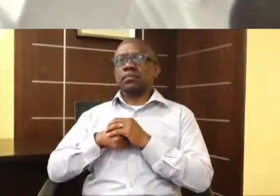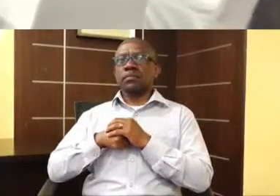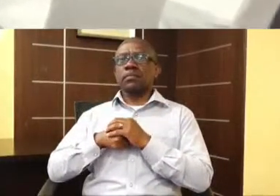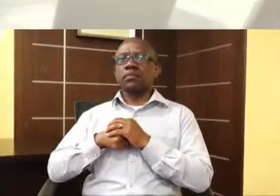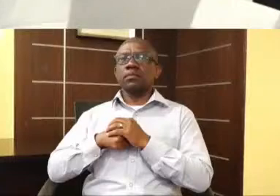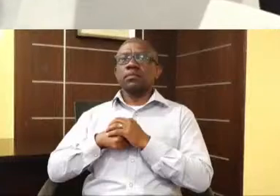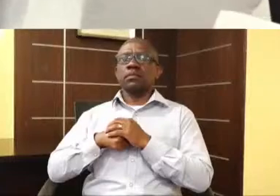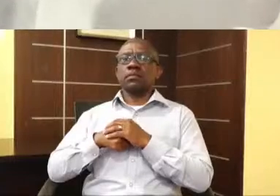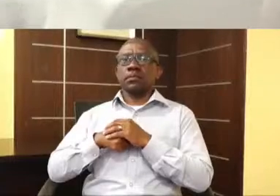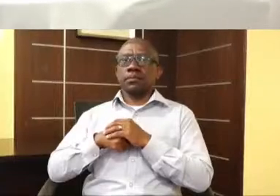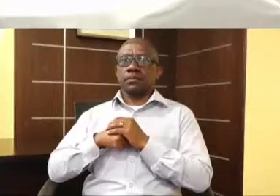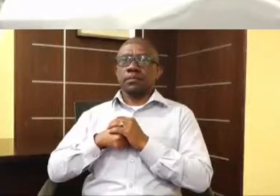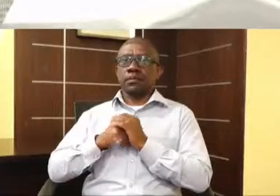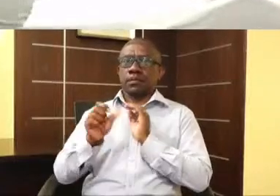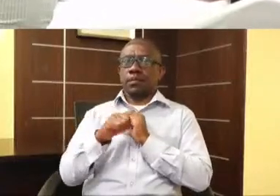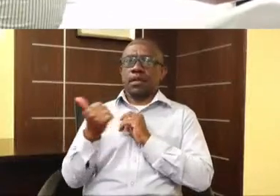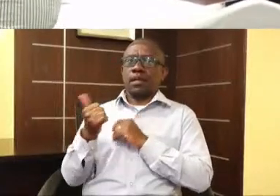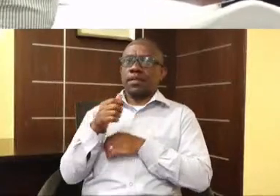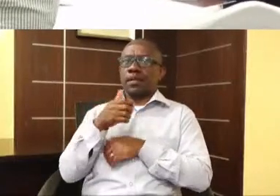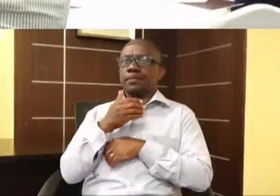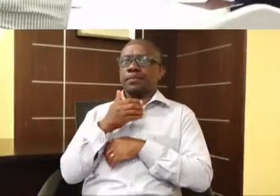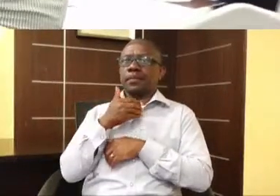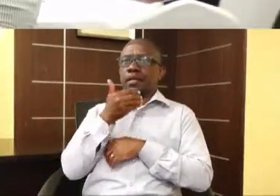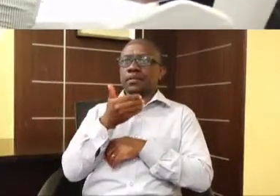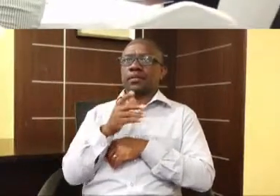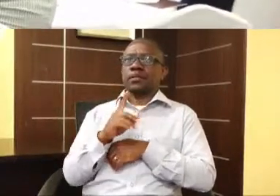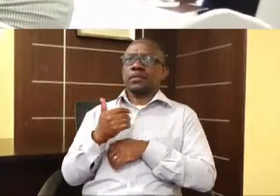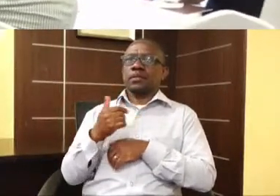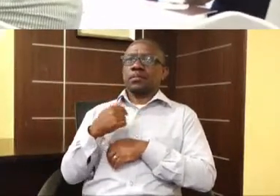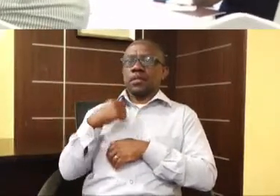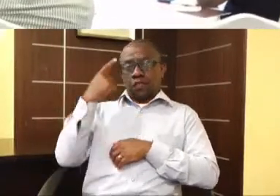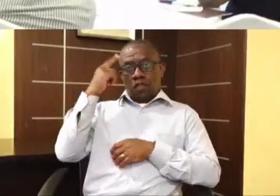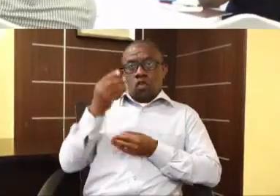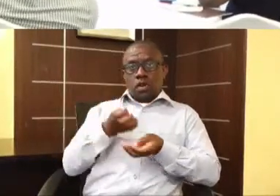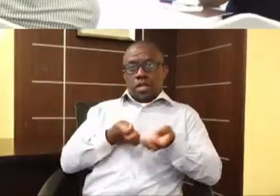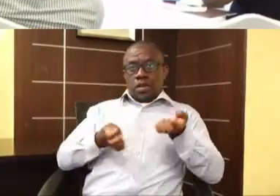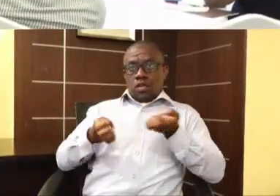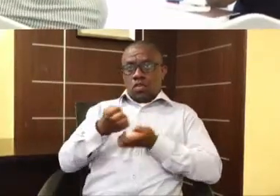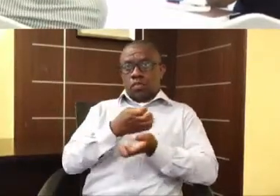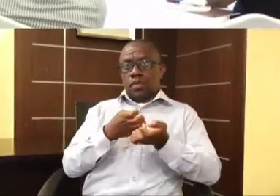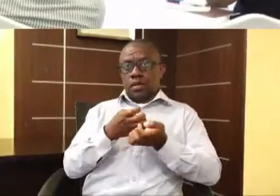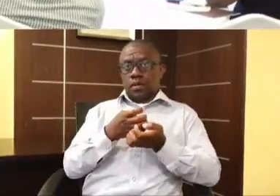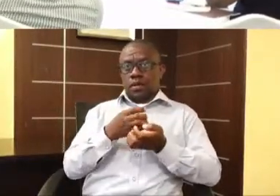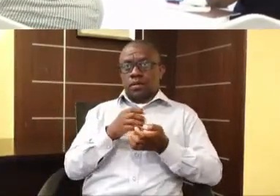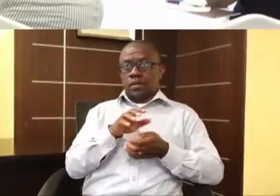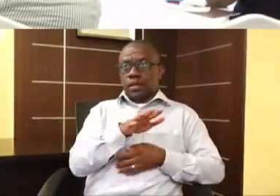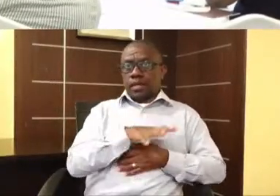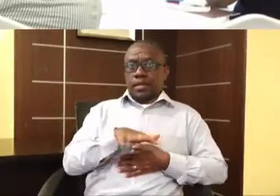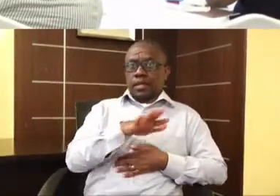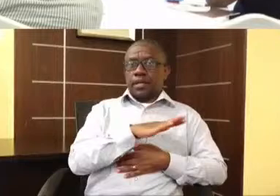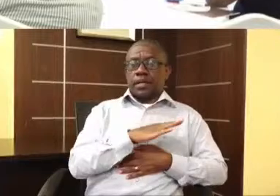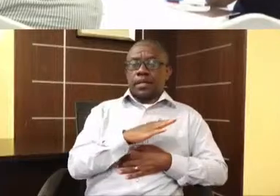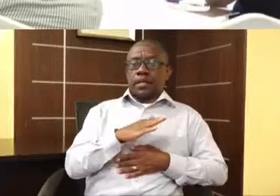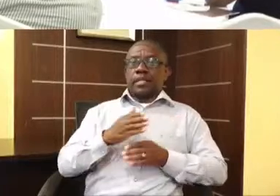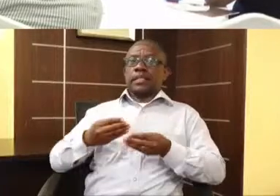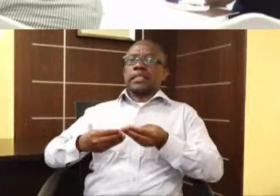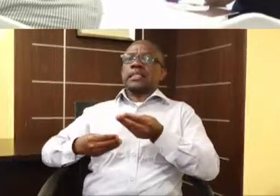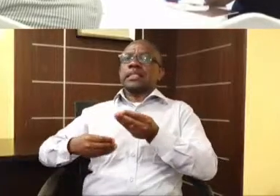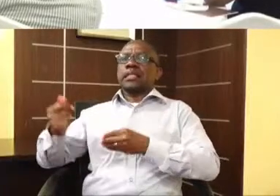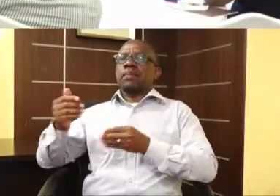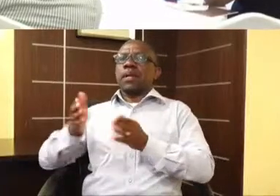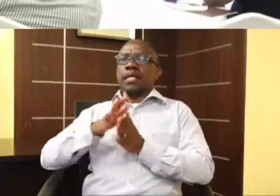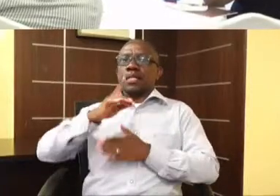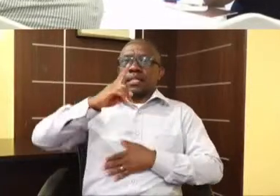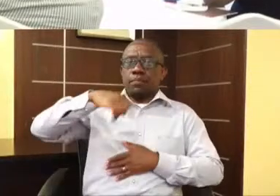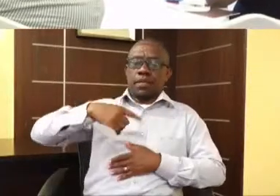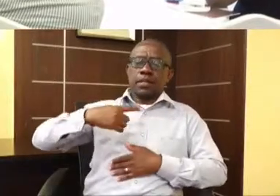I can. Thank you. I look at it from an economic perspective, of course, through supply demand. Of course, we all know